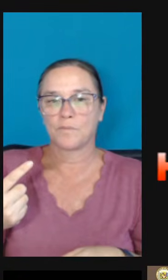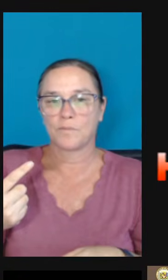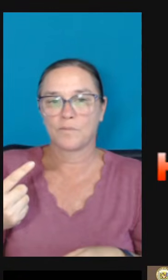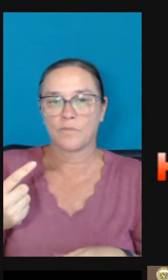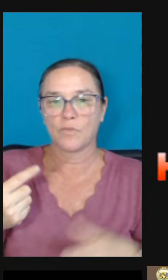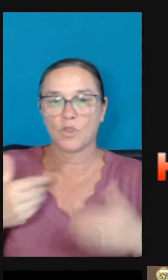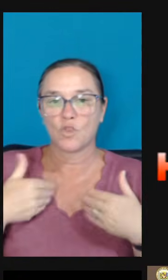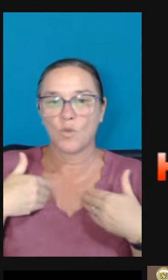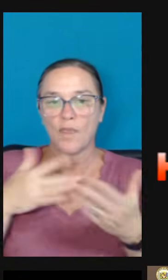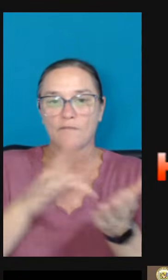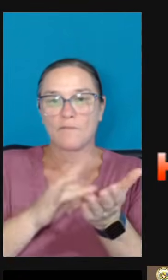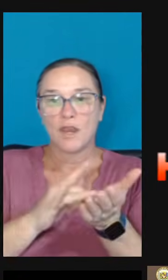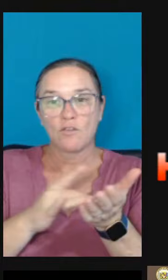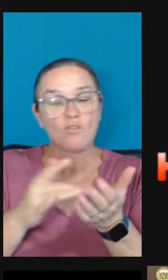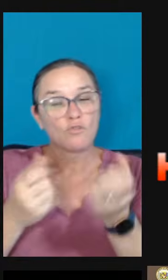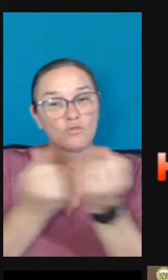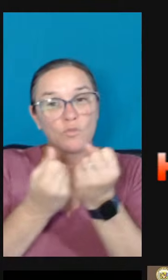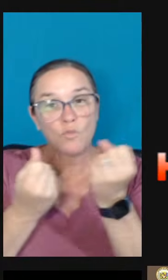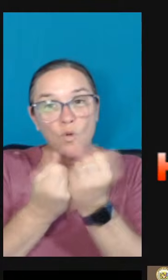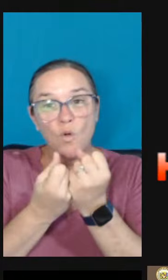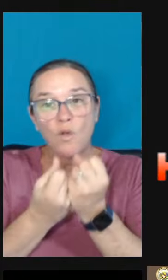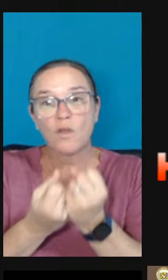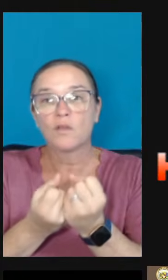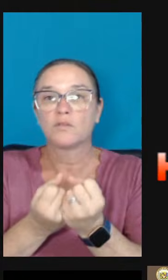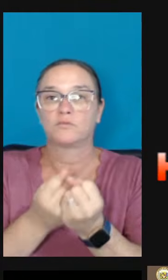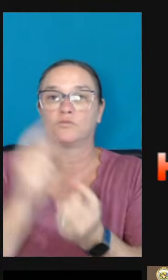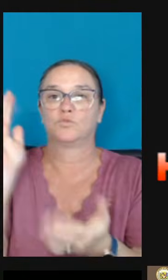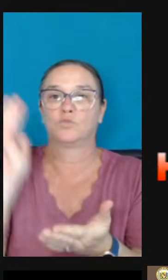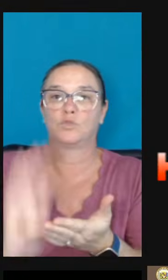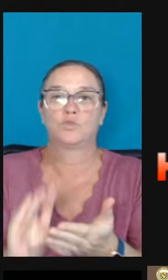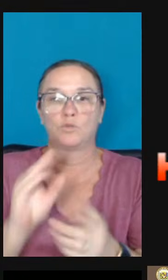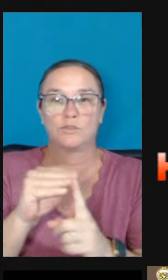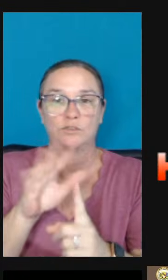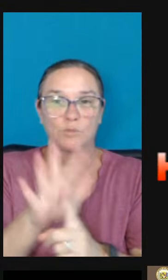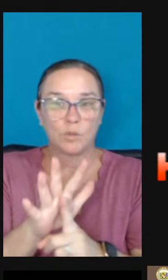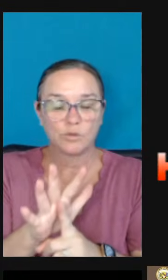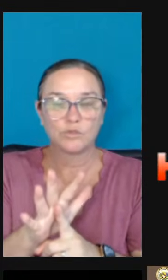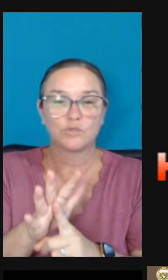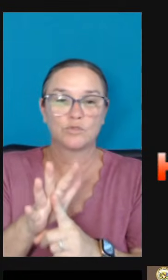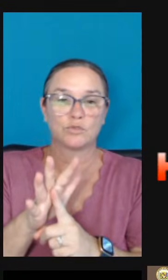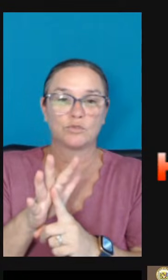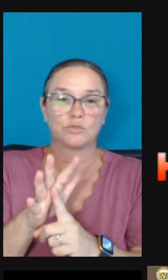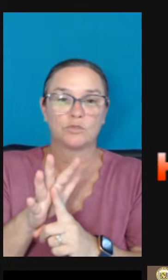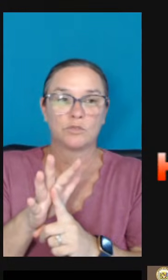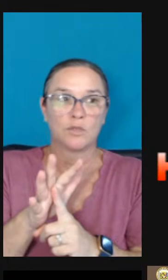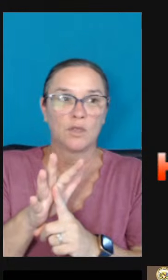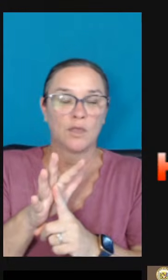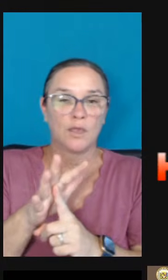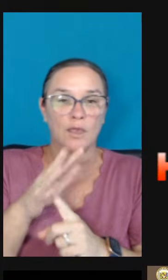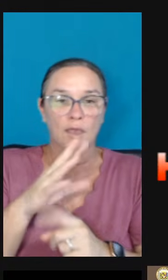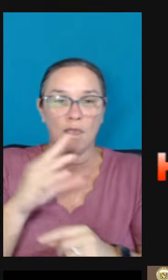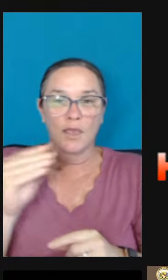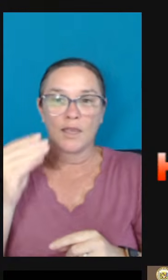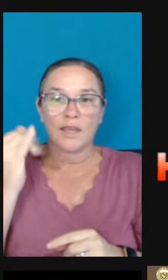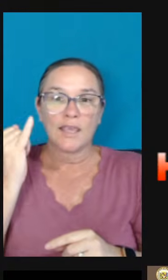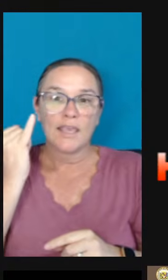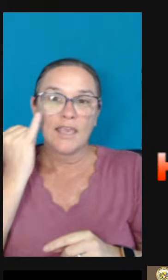medical support to reduce your exposure. And if you're